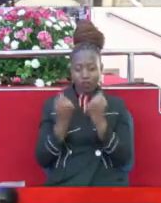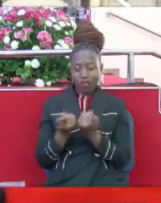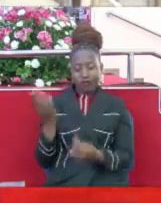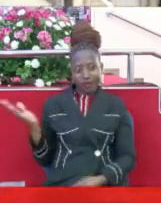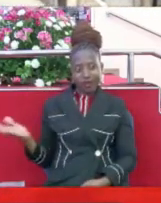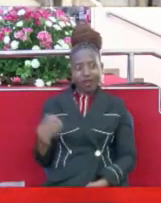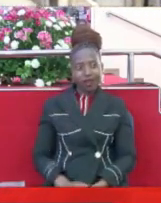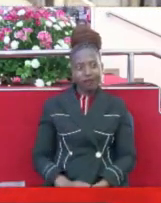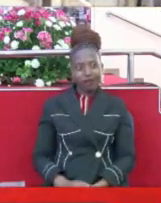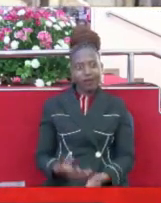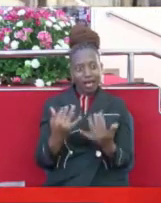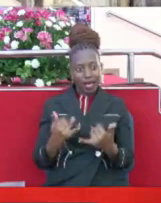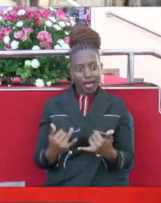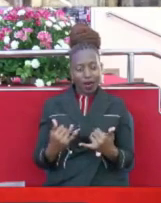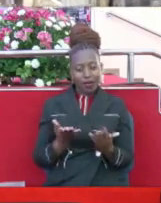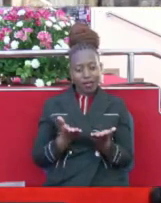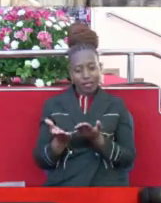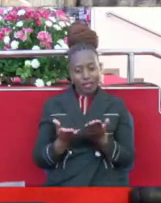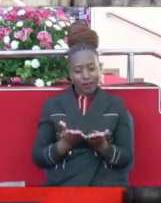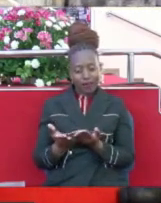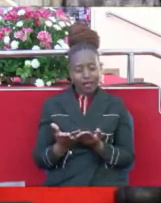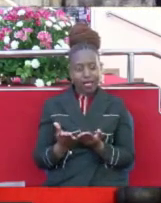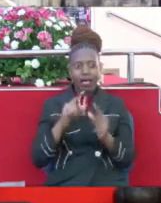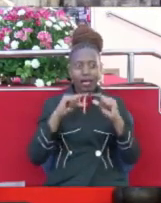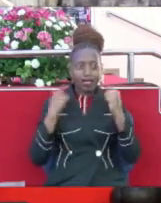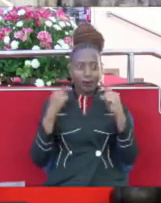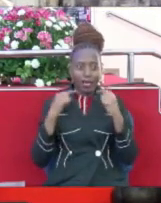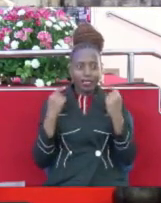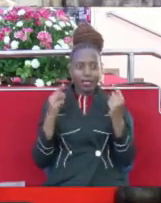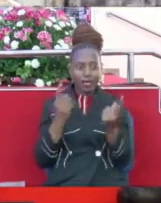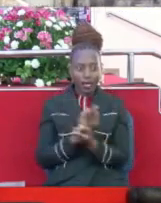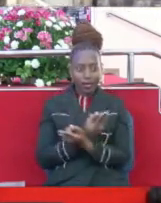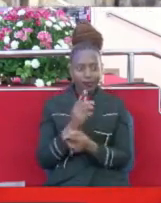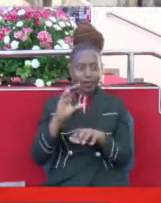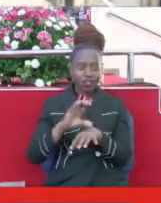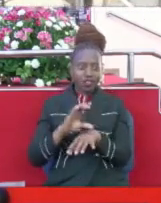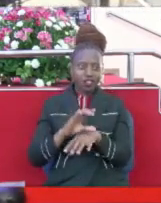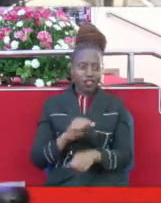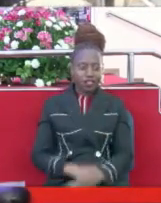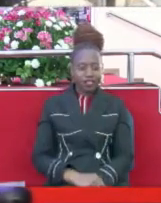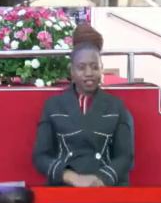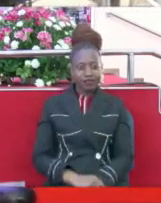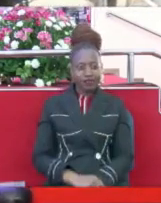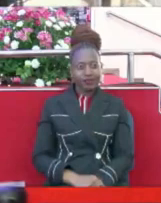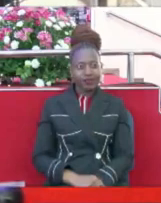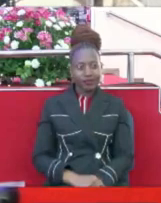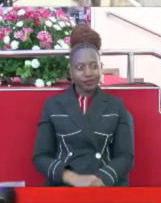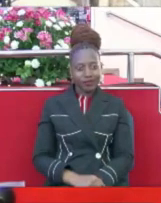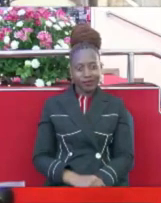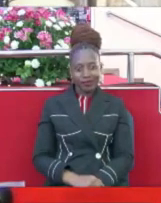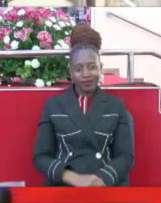Shikuku as a pastor. Most of us know Pastor Frank. That was her mother, his